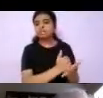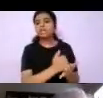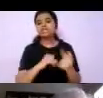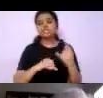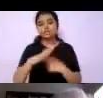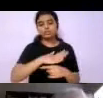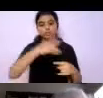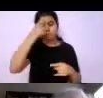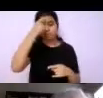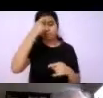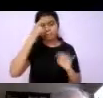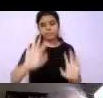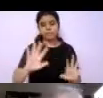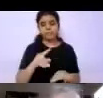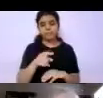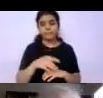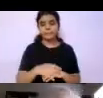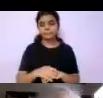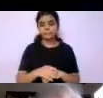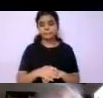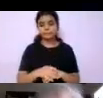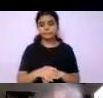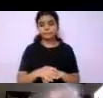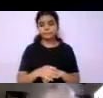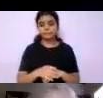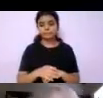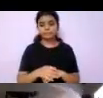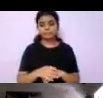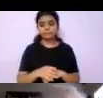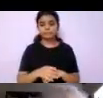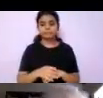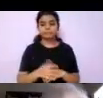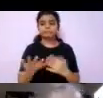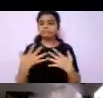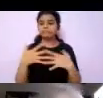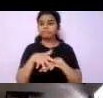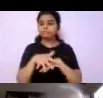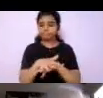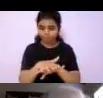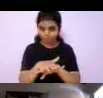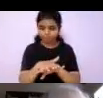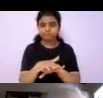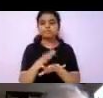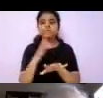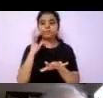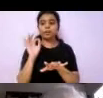Positing their goal as the full integration of people with